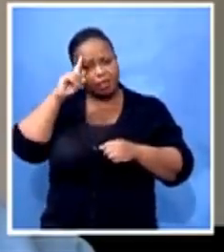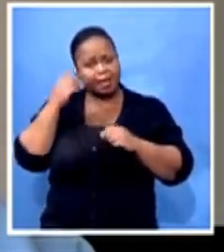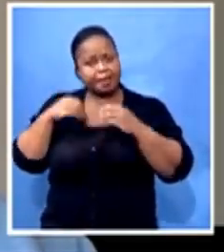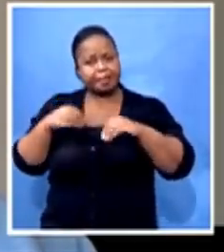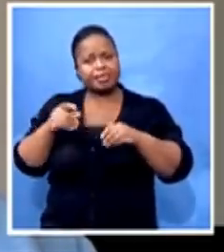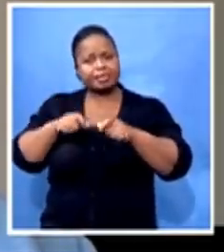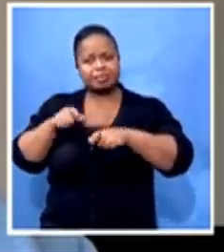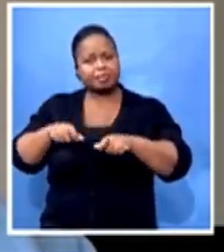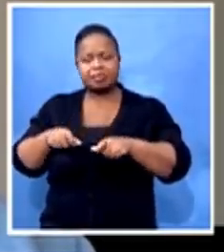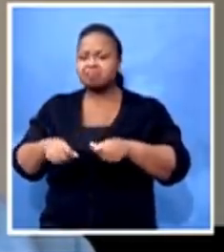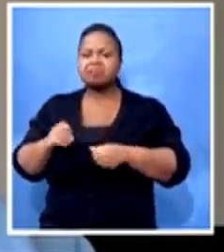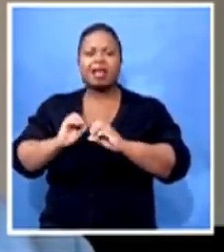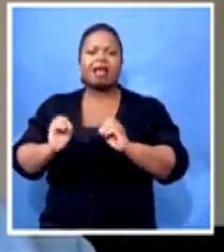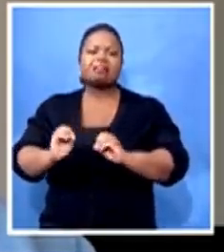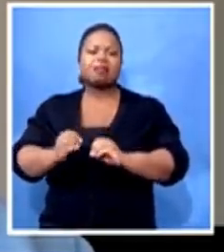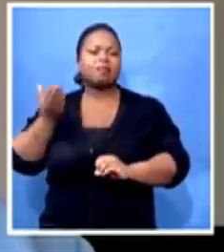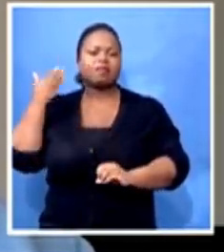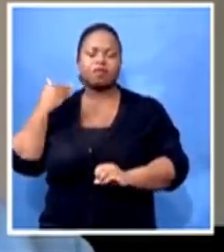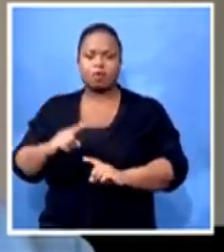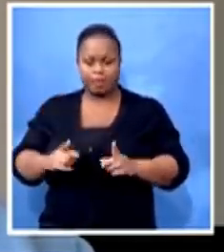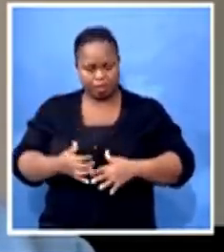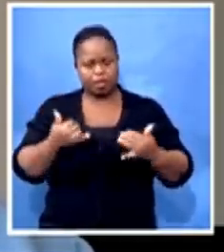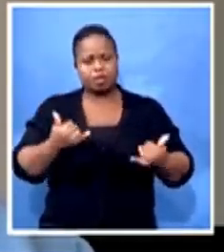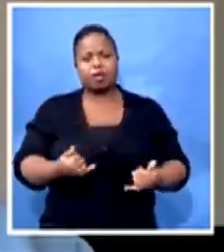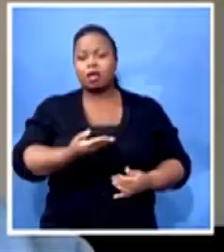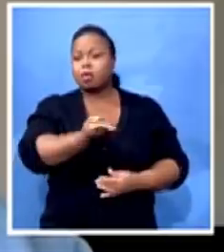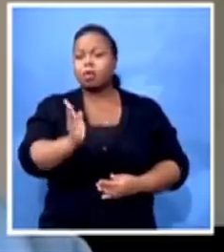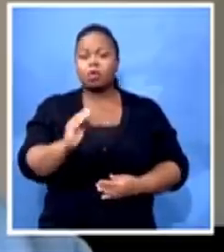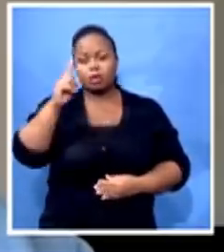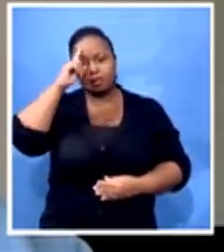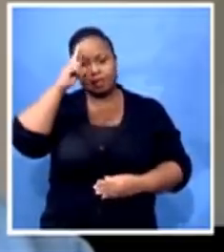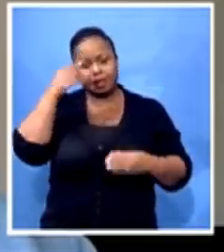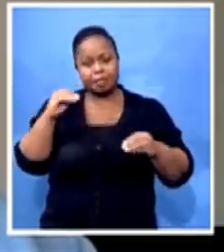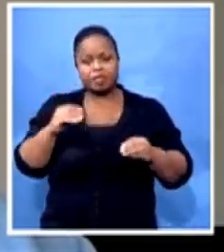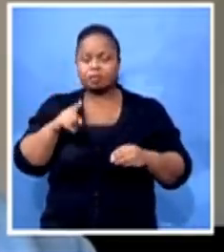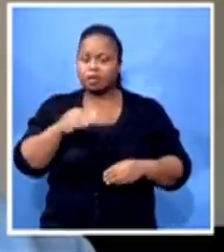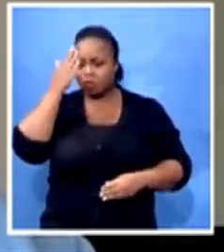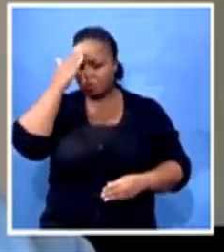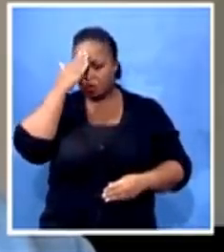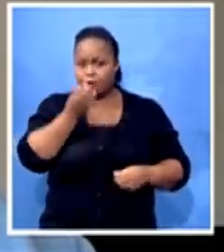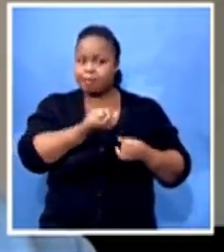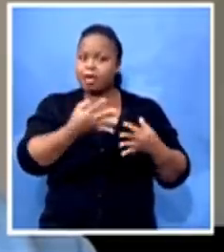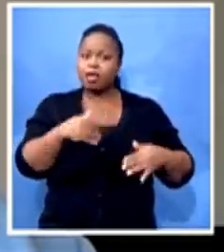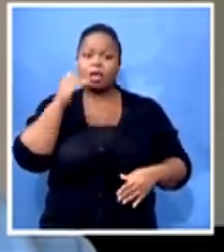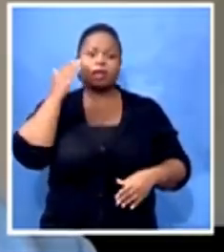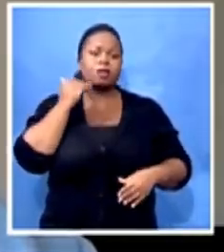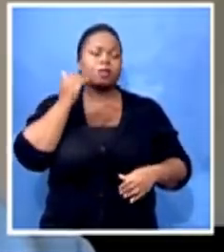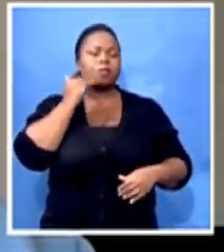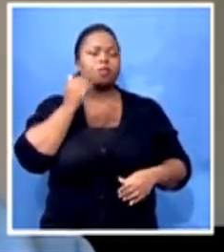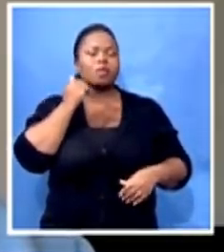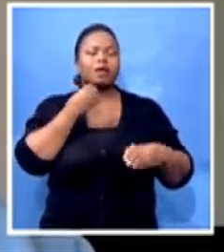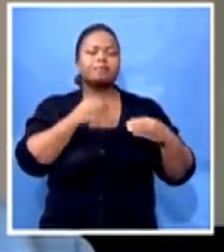that a lot of white businesses have been destroyed in a number of sectors. And